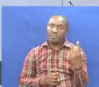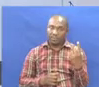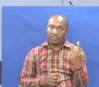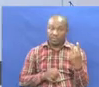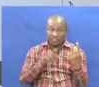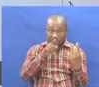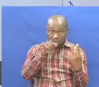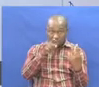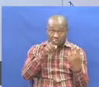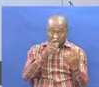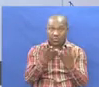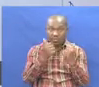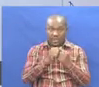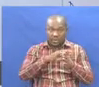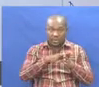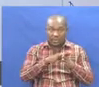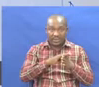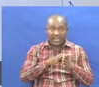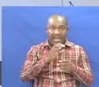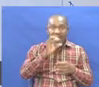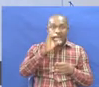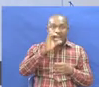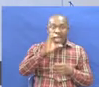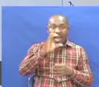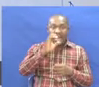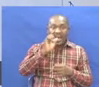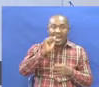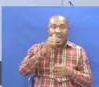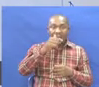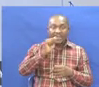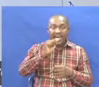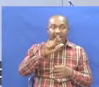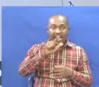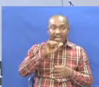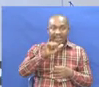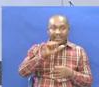Number one, you can use catalytic, we call it